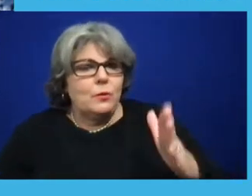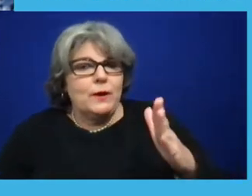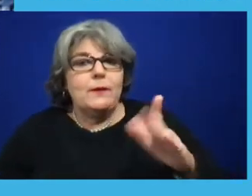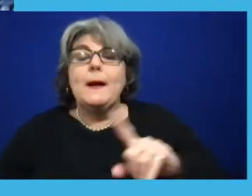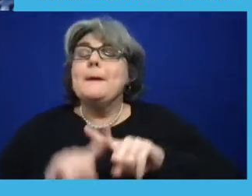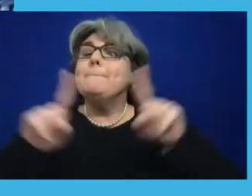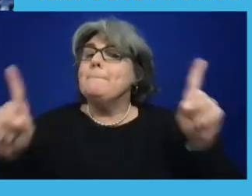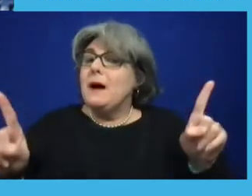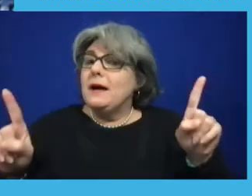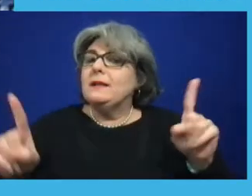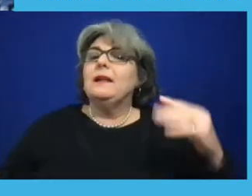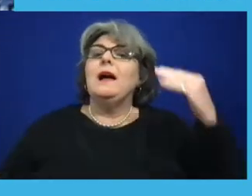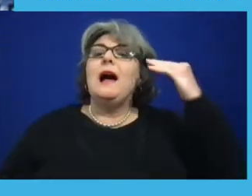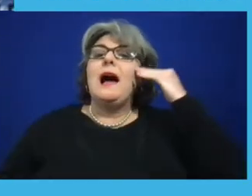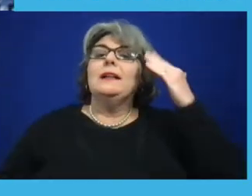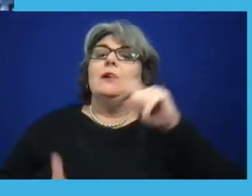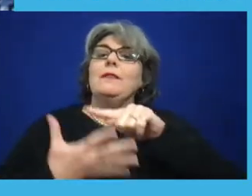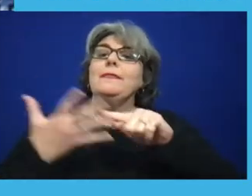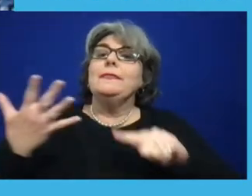And I believe it will.